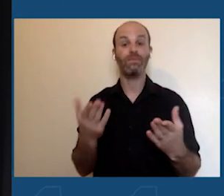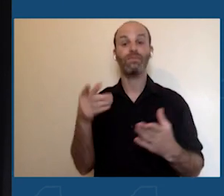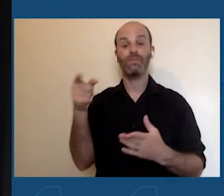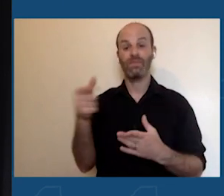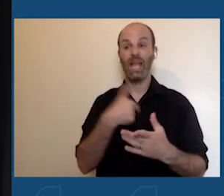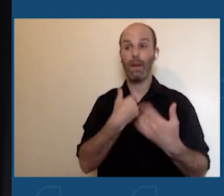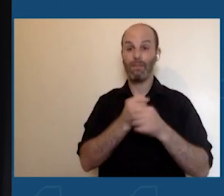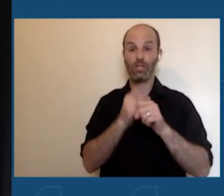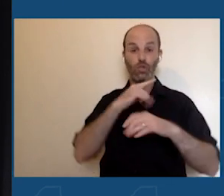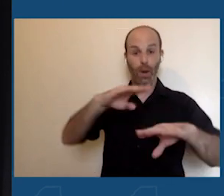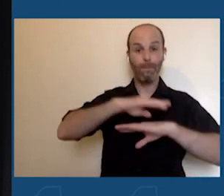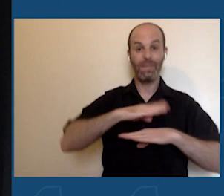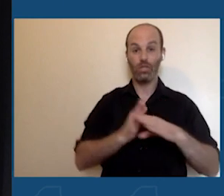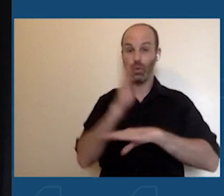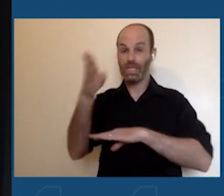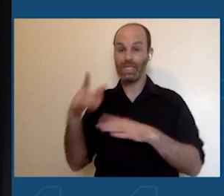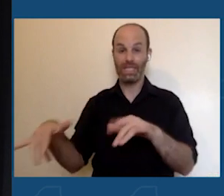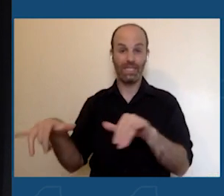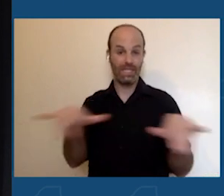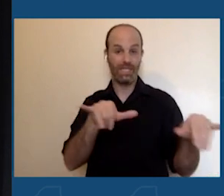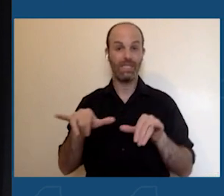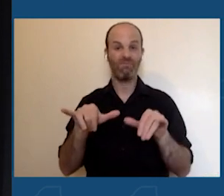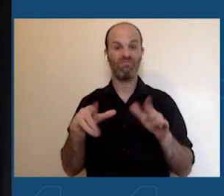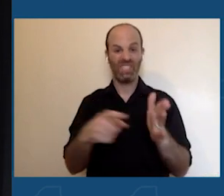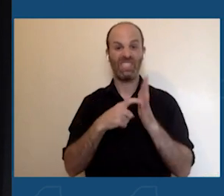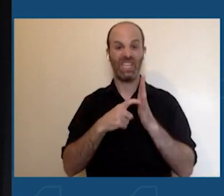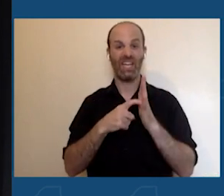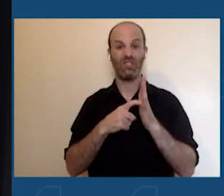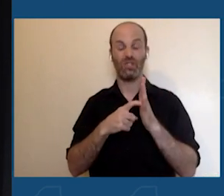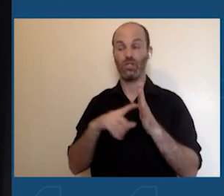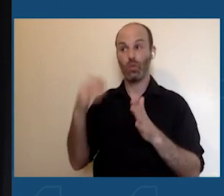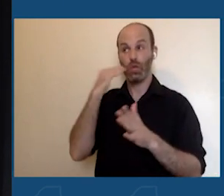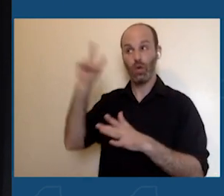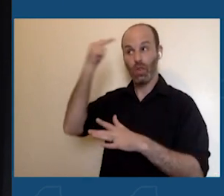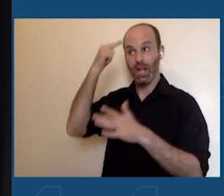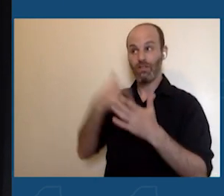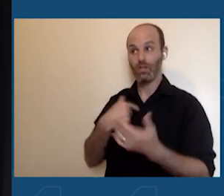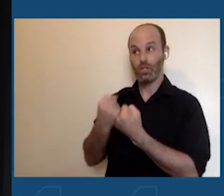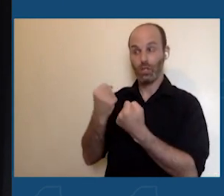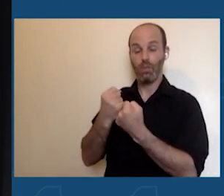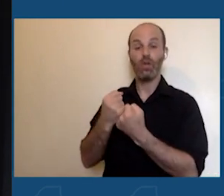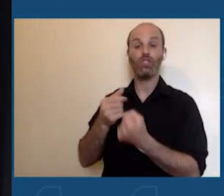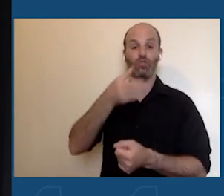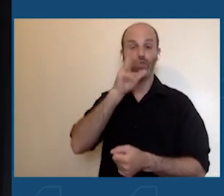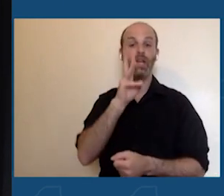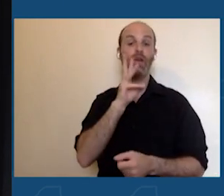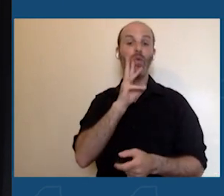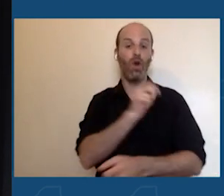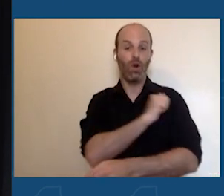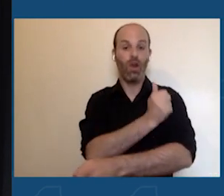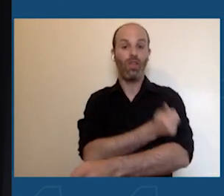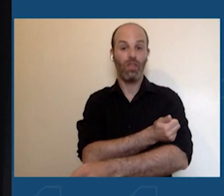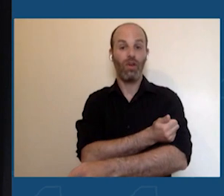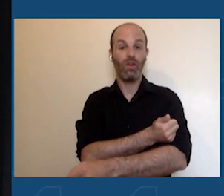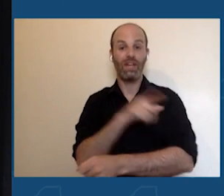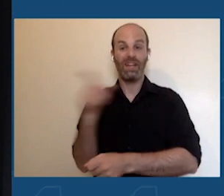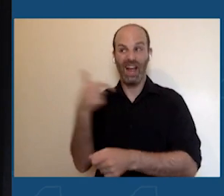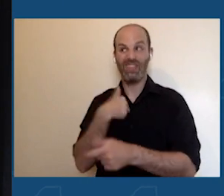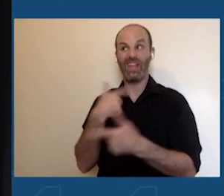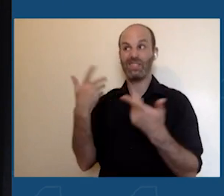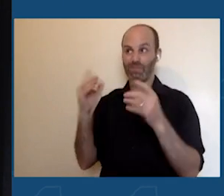We know that Governor Hochul supports drinking water quality, and that's certainly demonstrated by her commitment today and her announcement